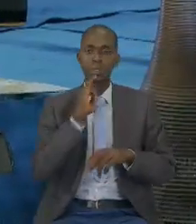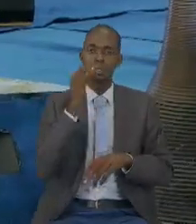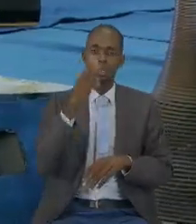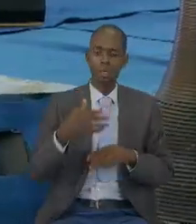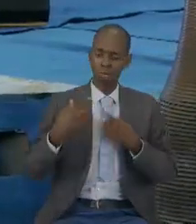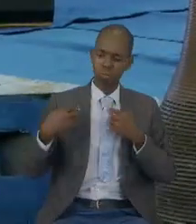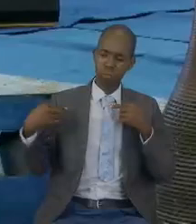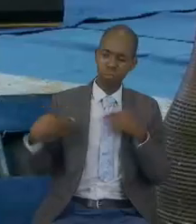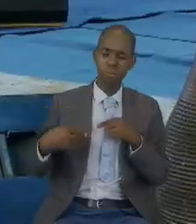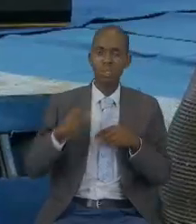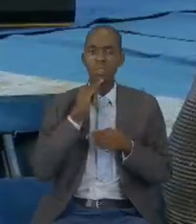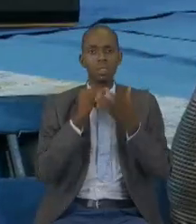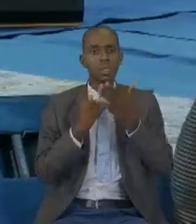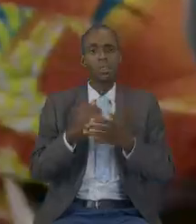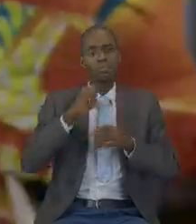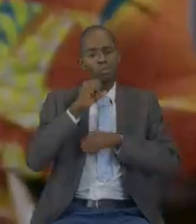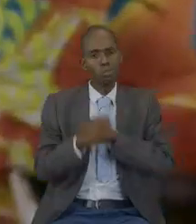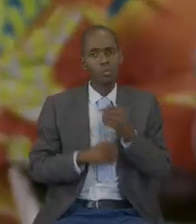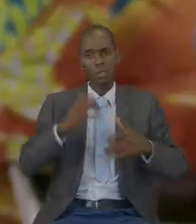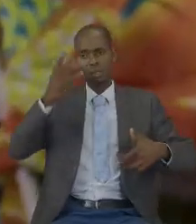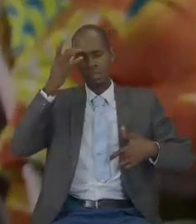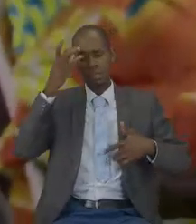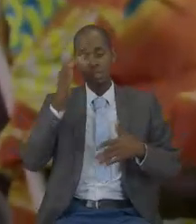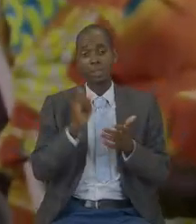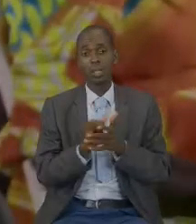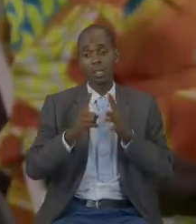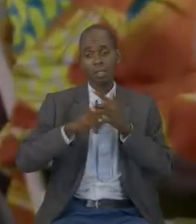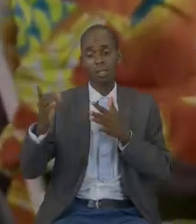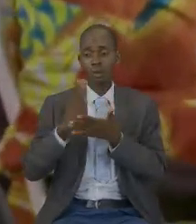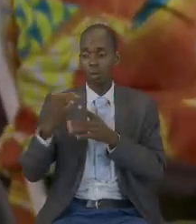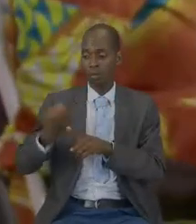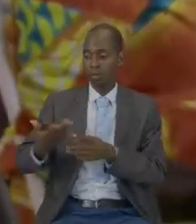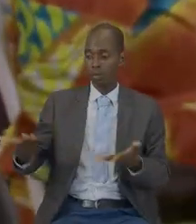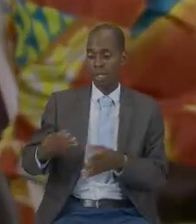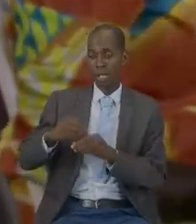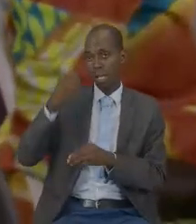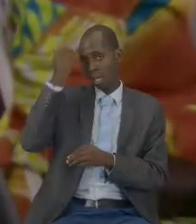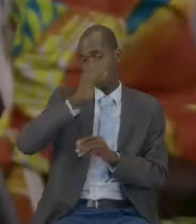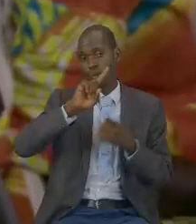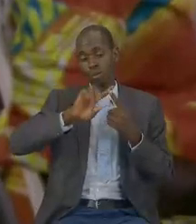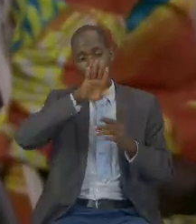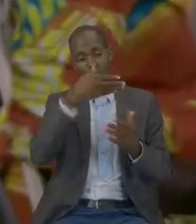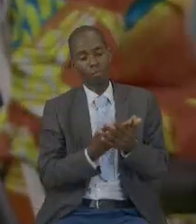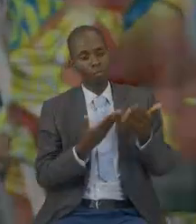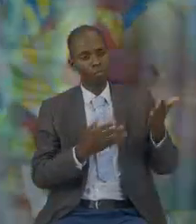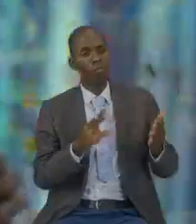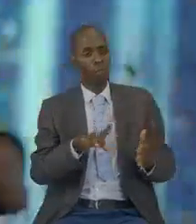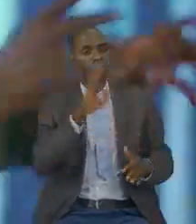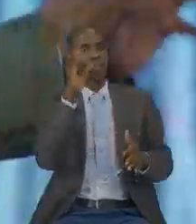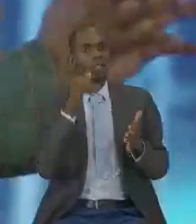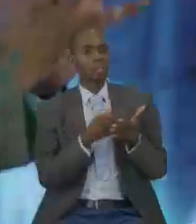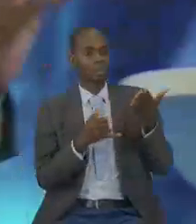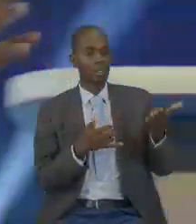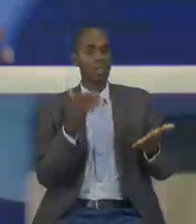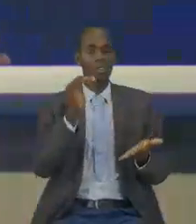the suffering, and the sicknesses that we are running away from here in Africa, when we get over there, we meet that